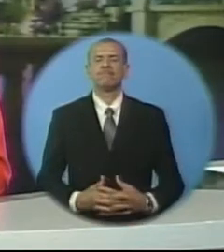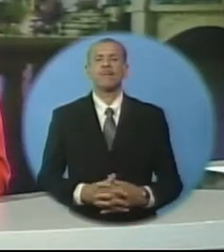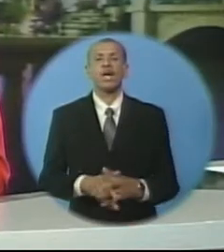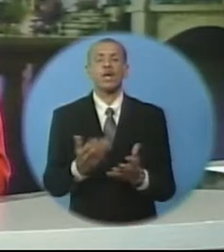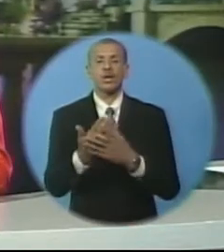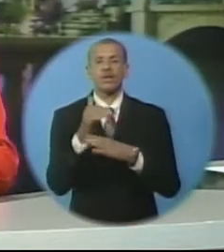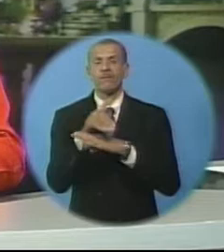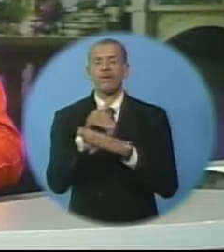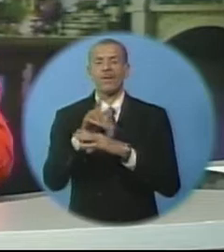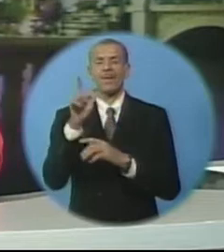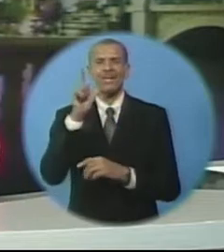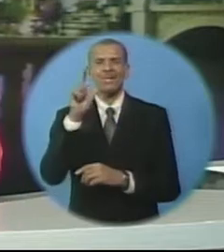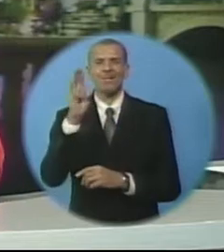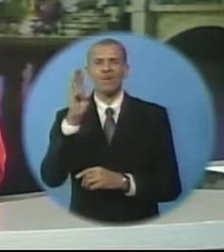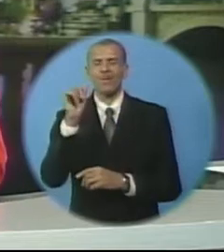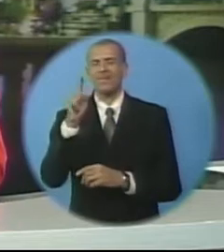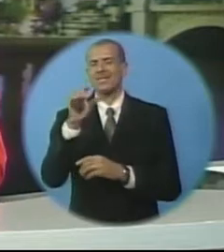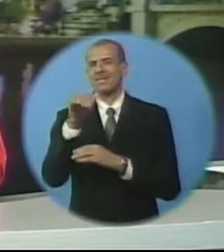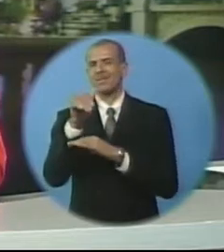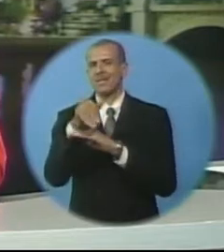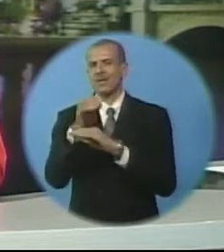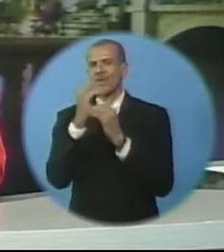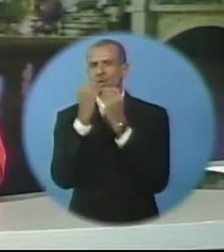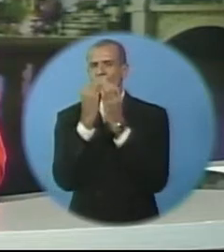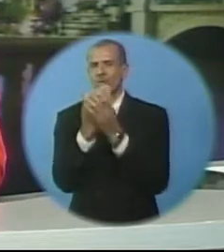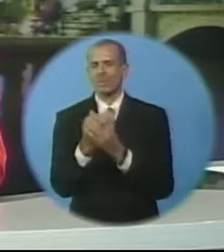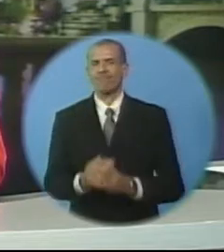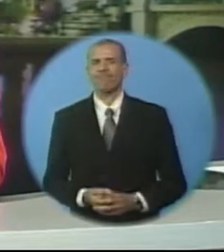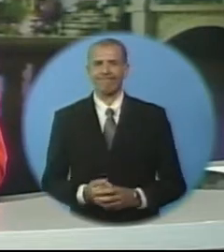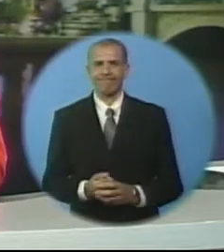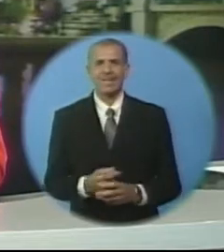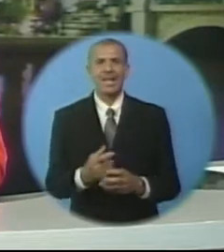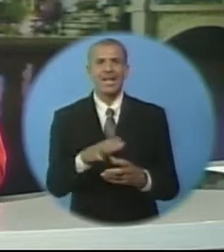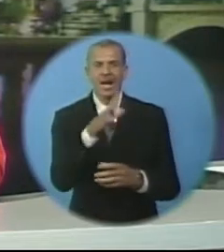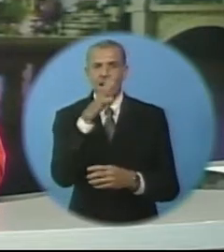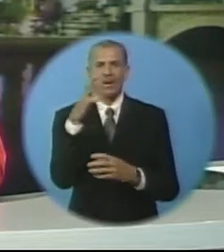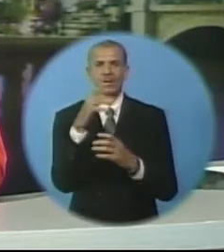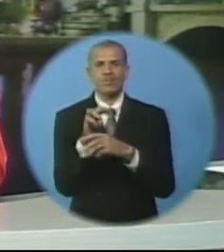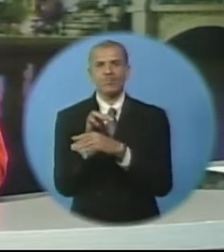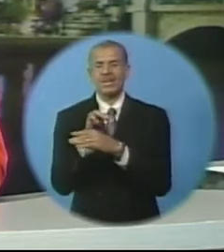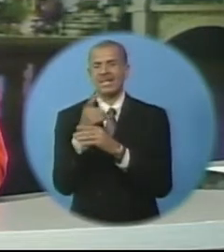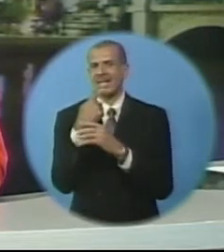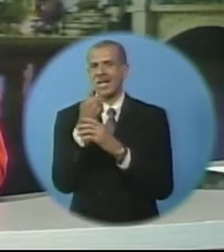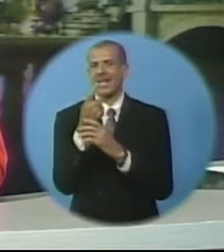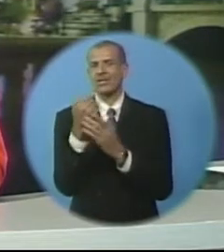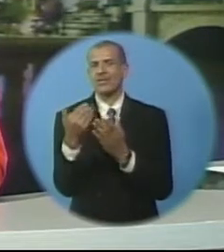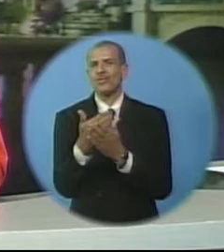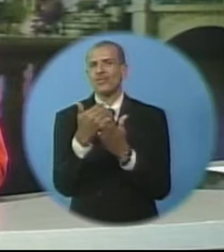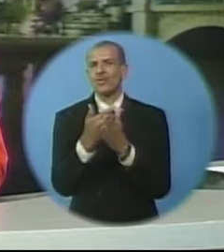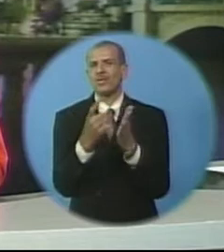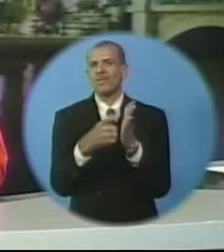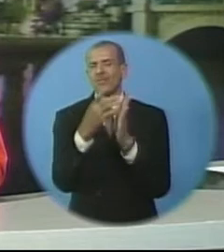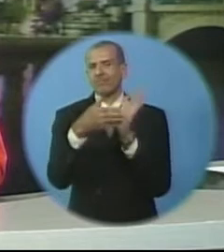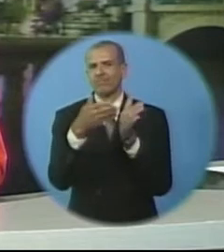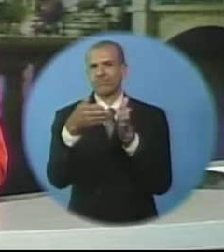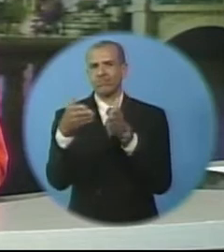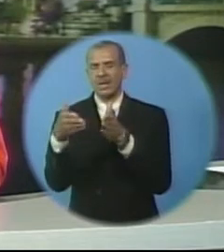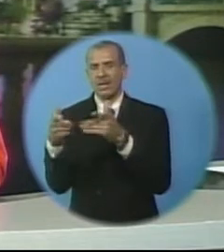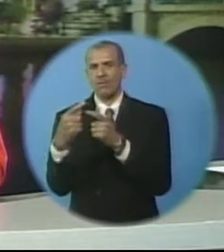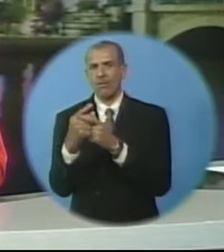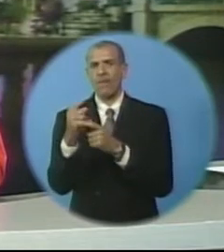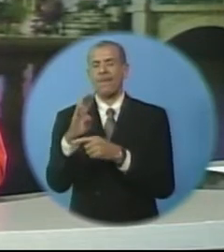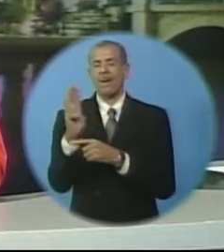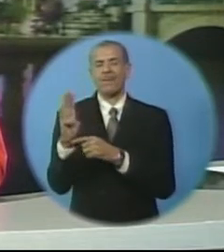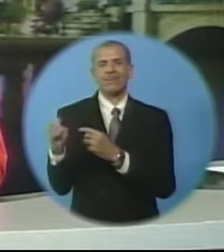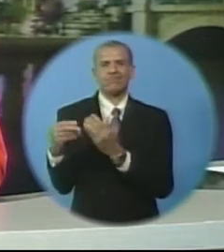Very good evening. I'm Lisa Broom with the CBC Evening News. The Agriculture Minister has put new development strategies for Barbados on